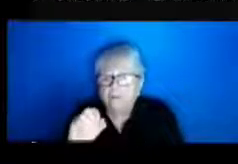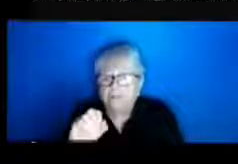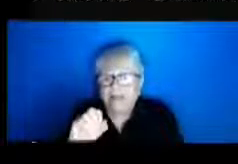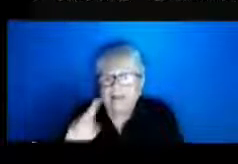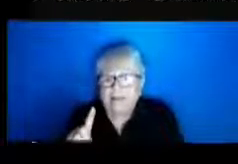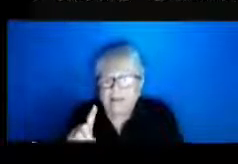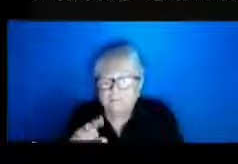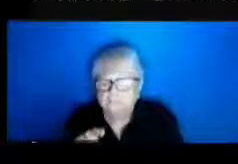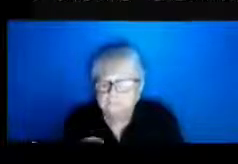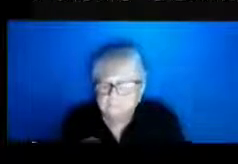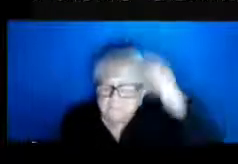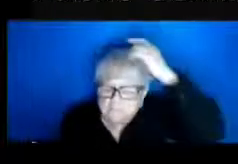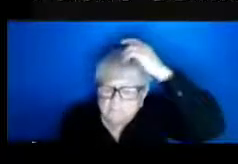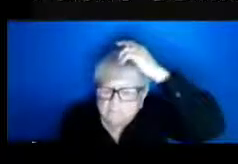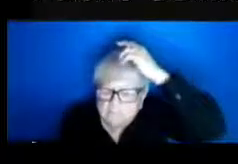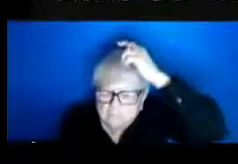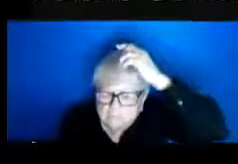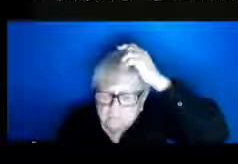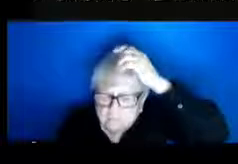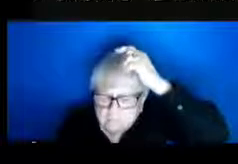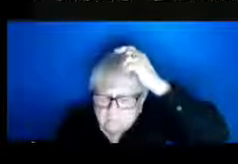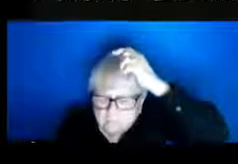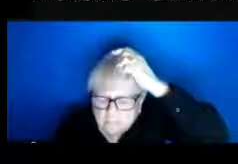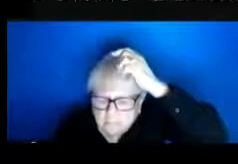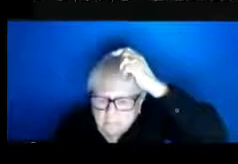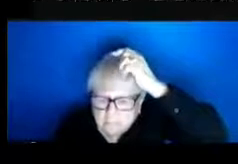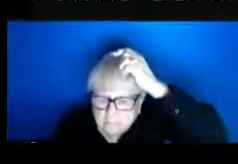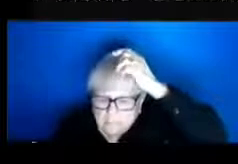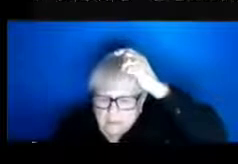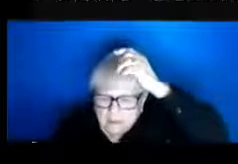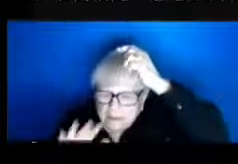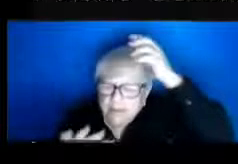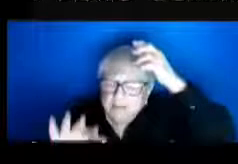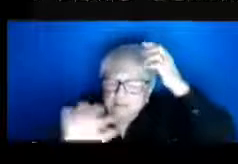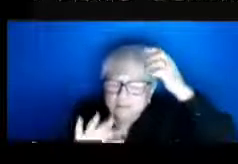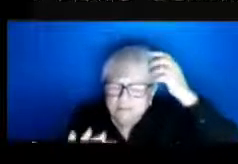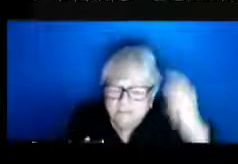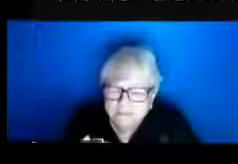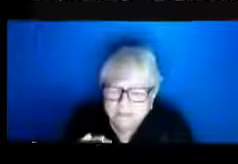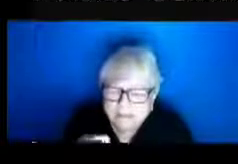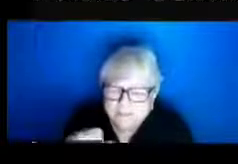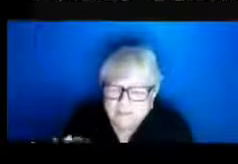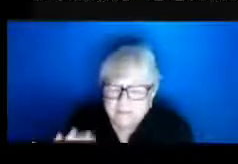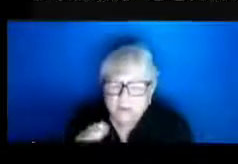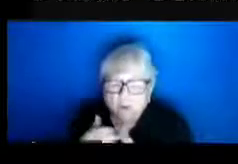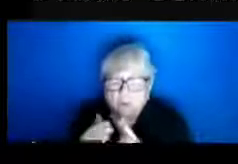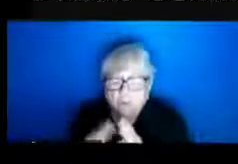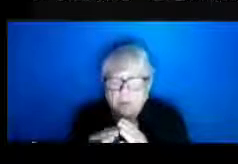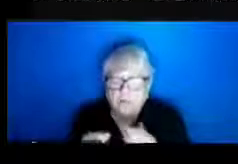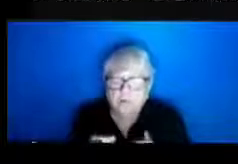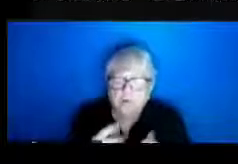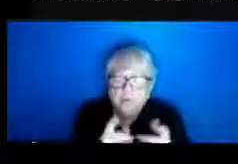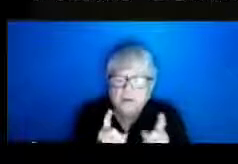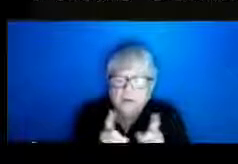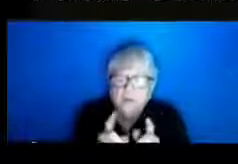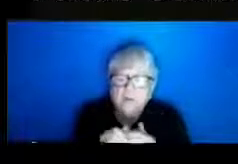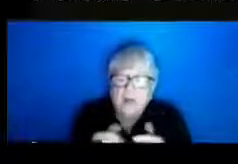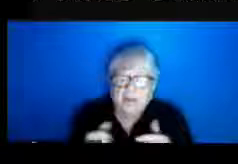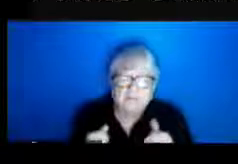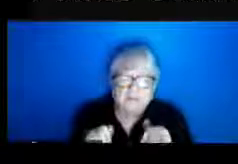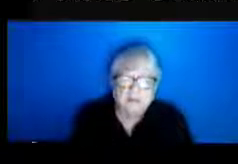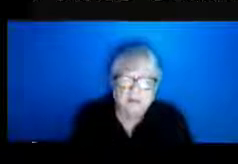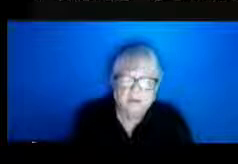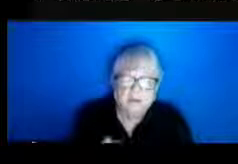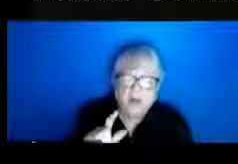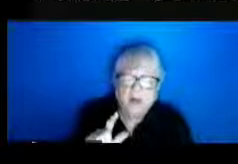the population requirements of our Senate districts that are quite large in California. So we do see a Senate district that is still an LGBTQ plus empowerment district because